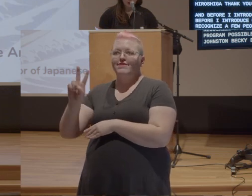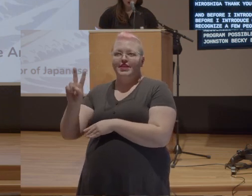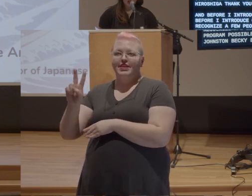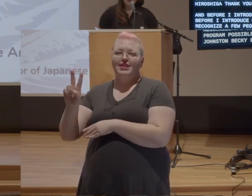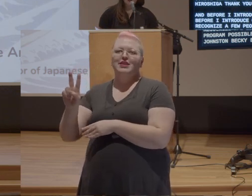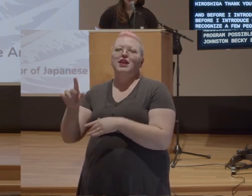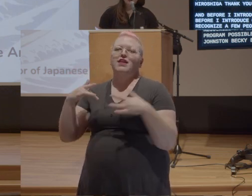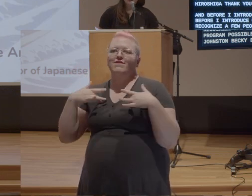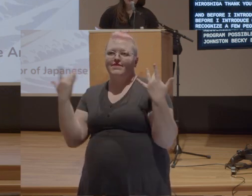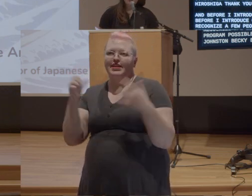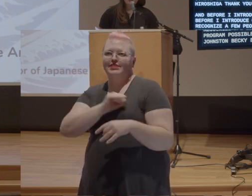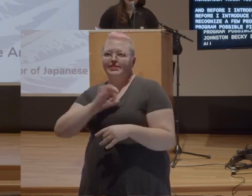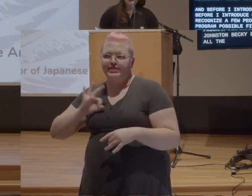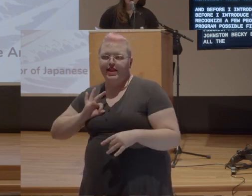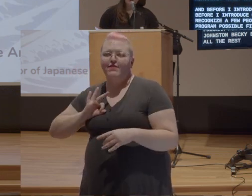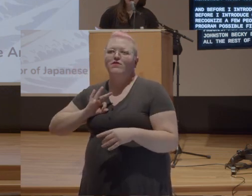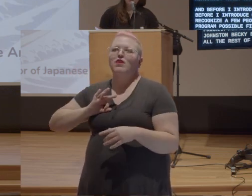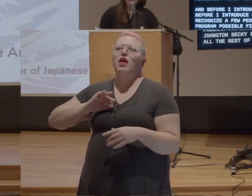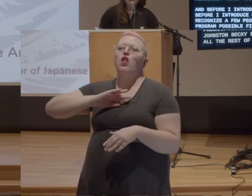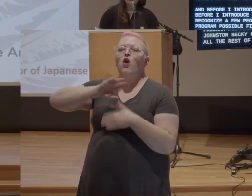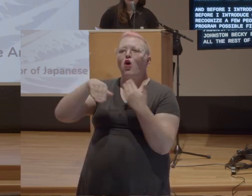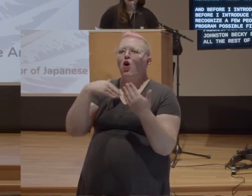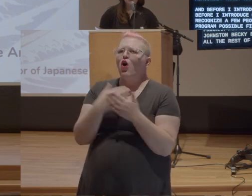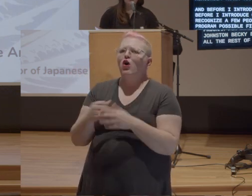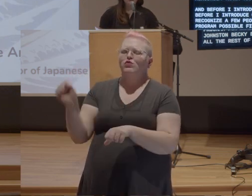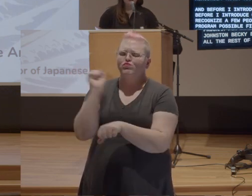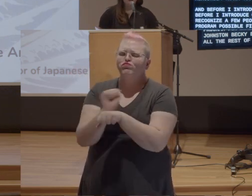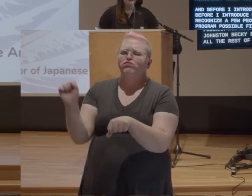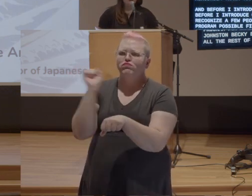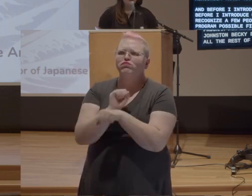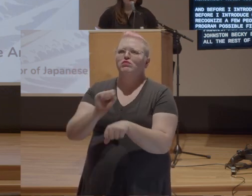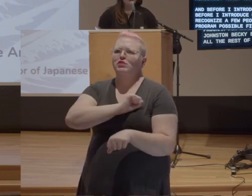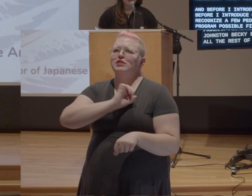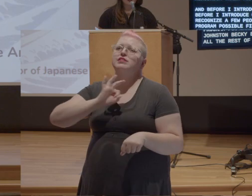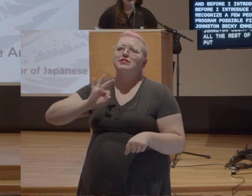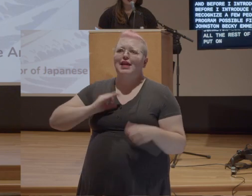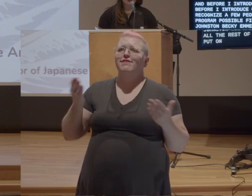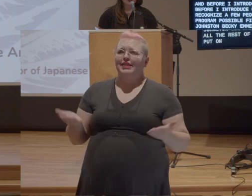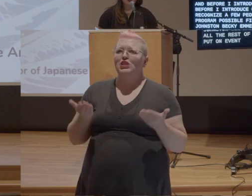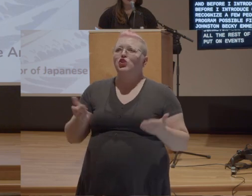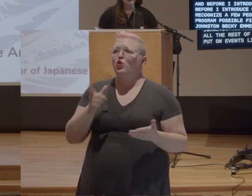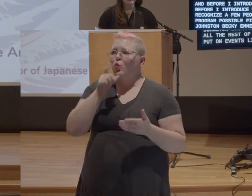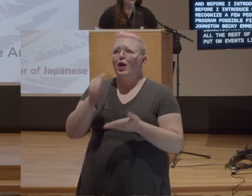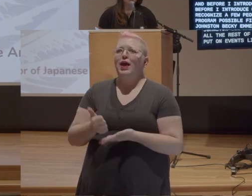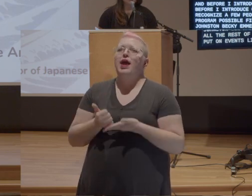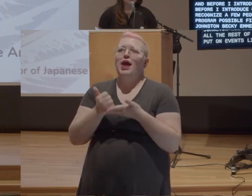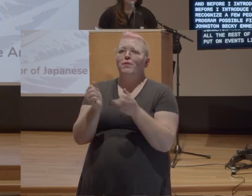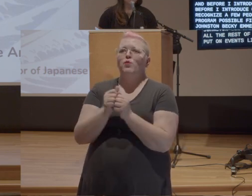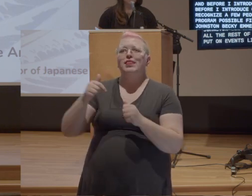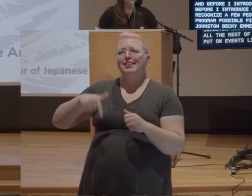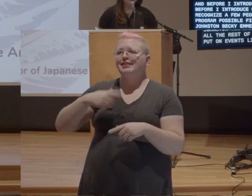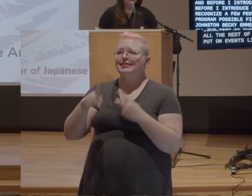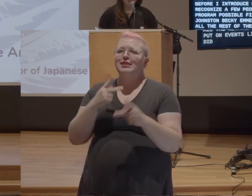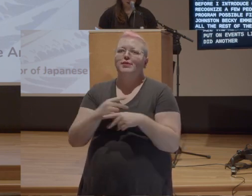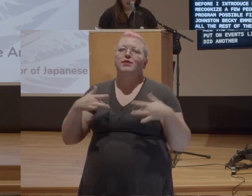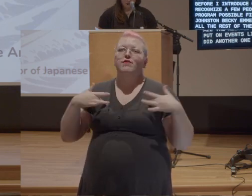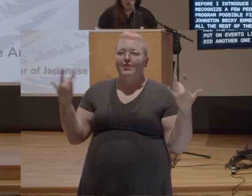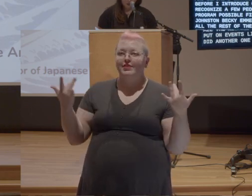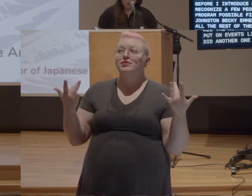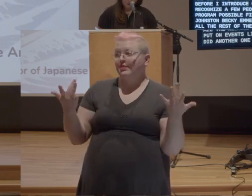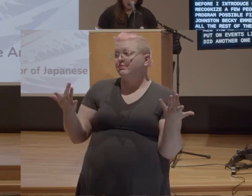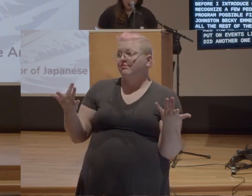staff, and all the rest of the hardworking museum staff who put on events like this all the time. In fact, they did another one